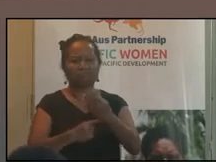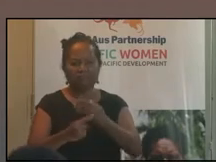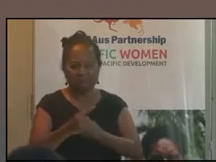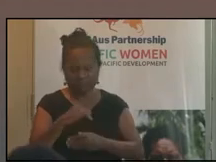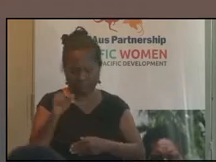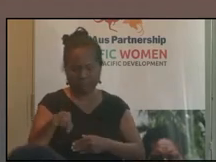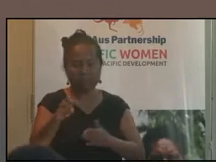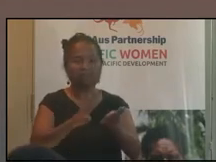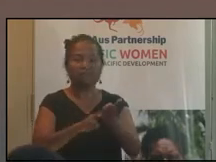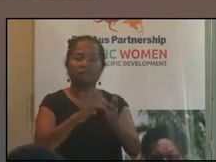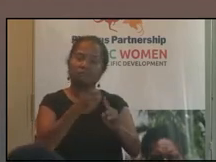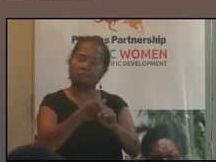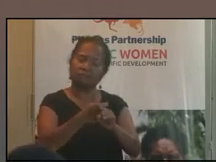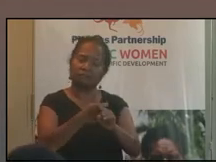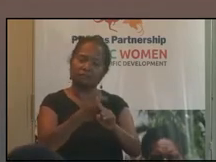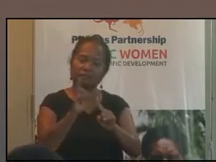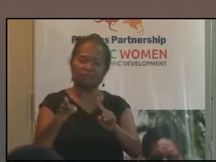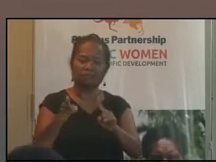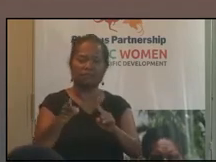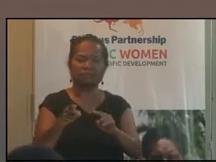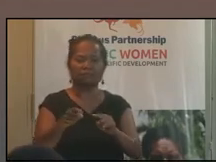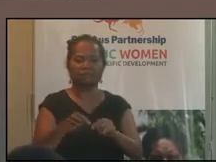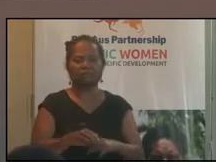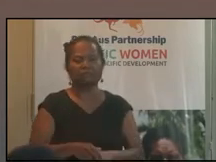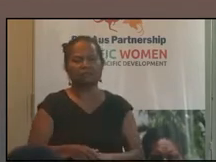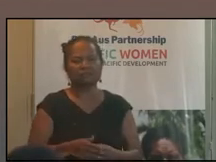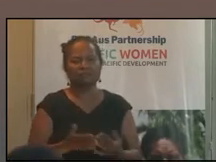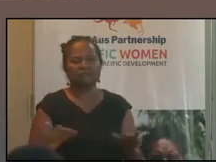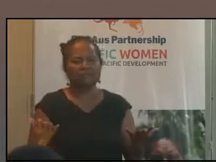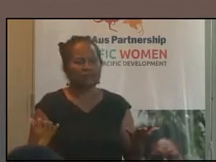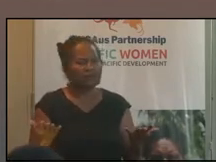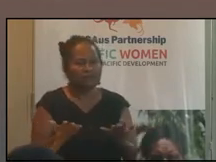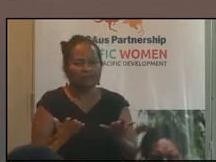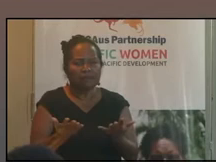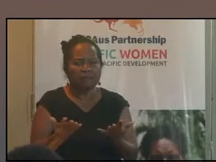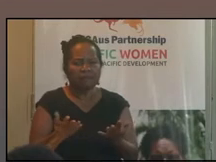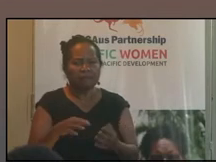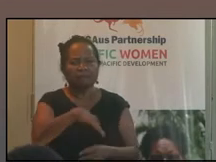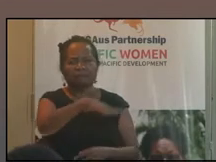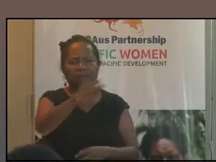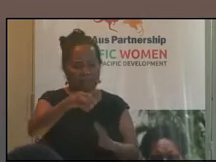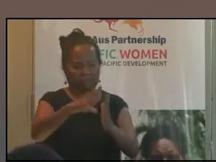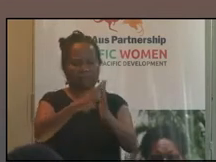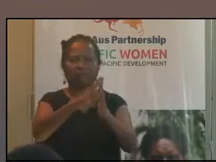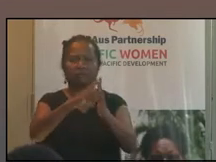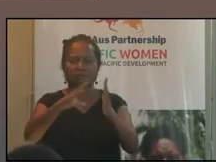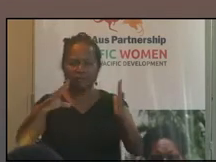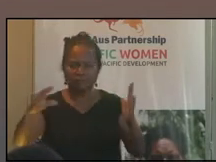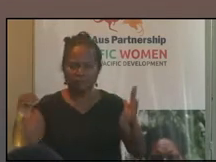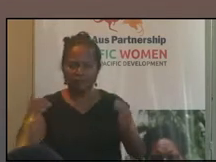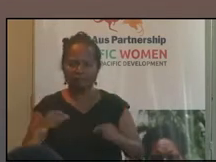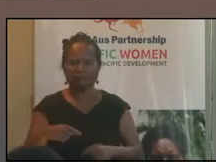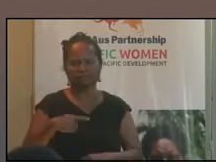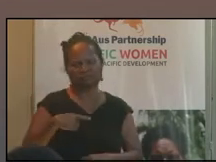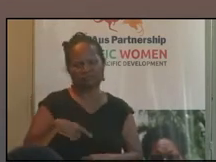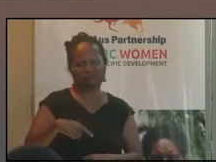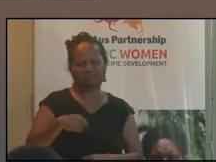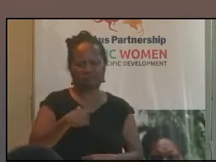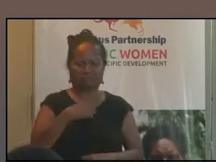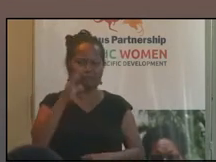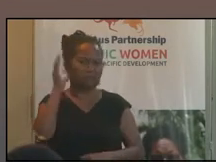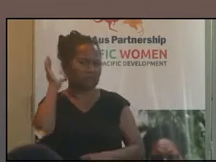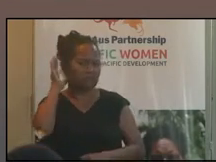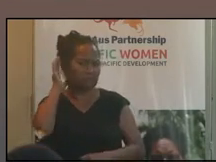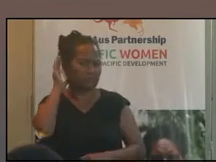the Motu Koita, it's happening throughout the entire nation, in Papua New Guinea as a whole, because I heard that in